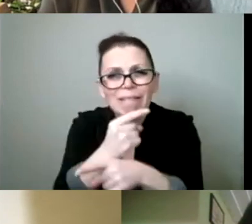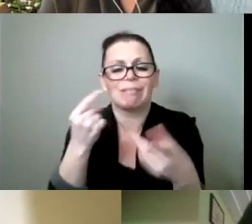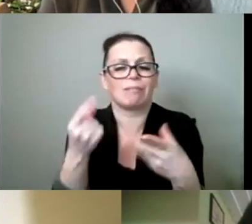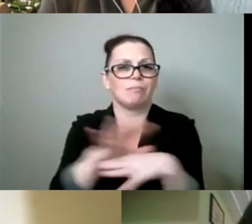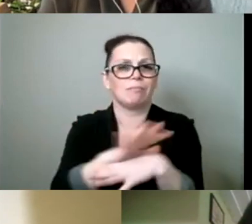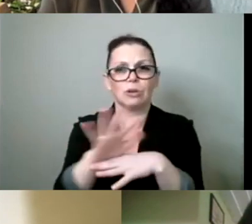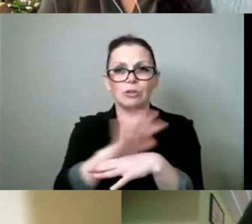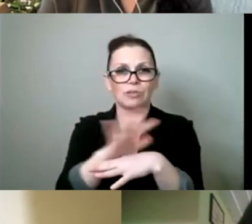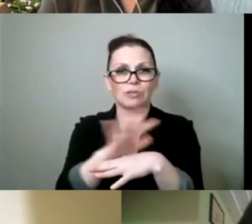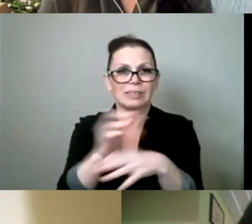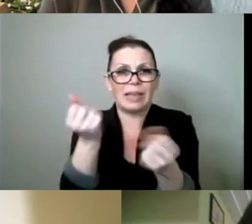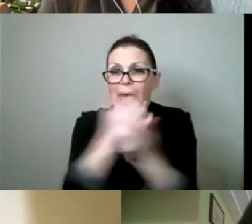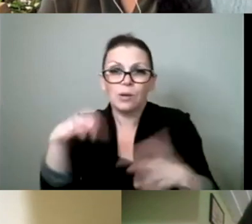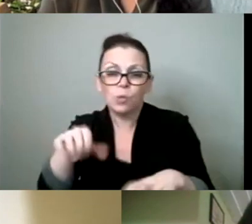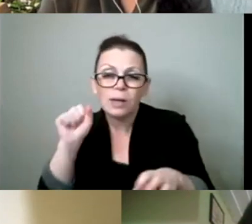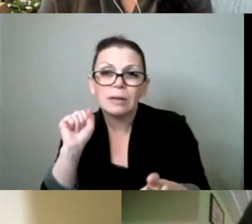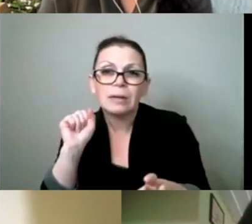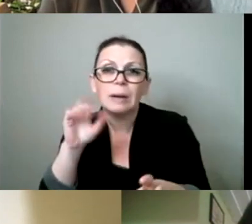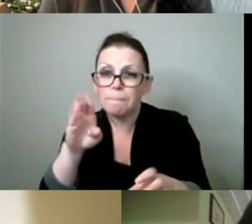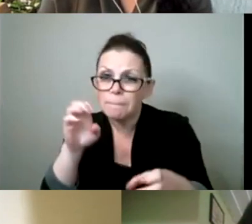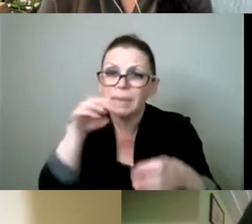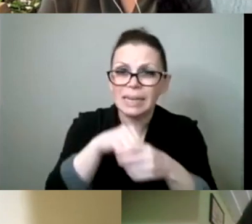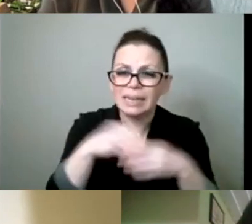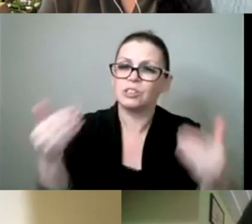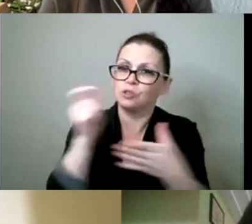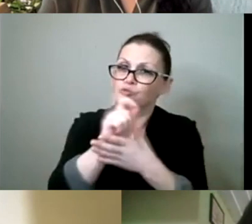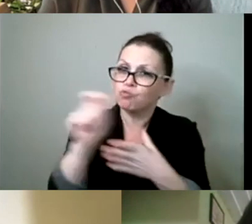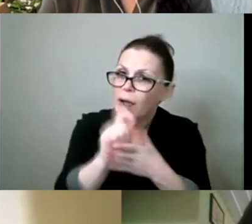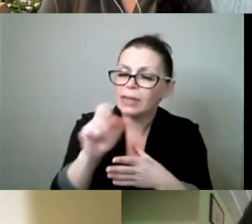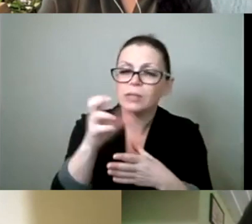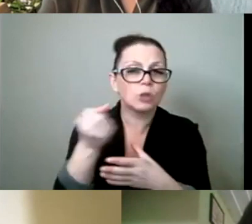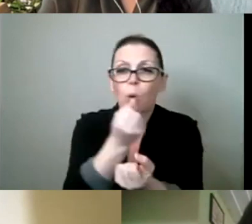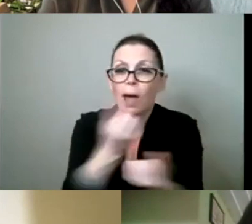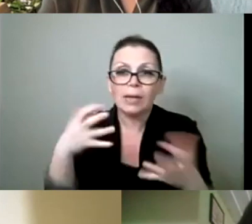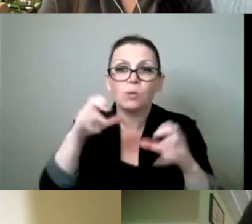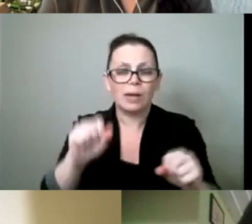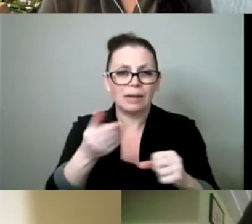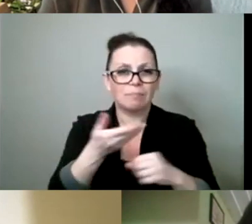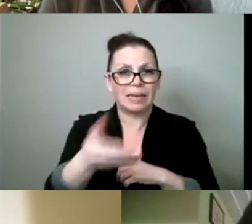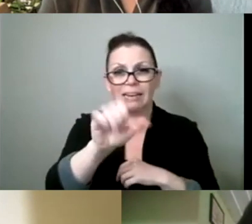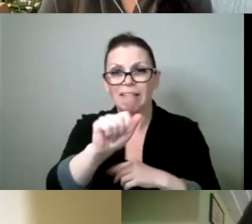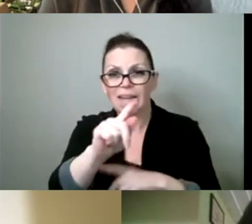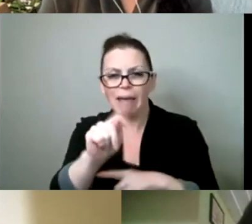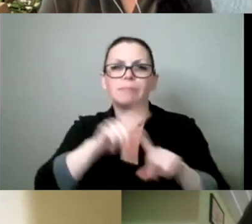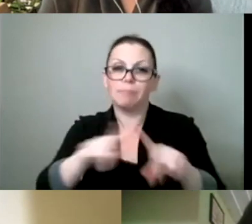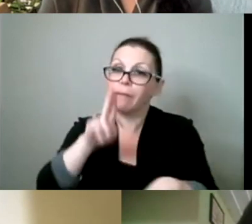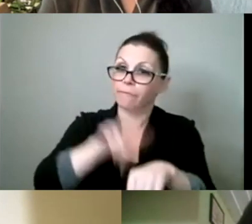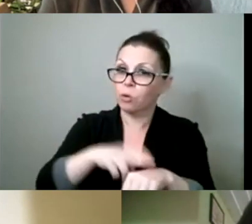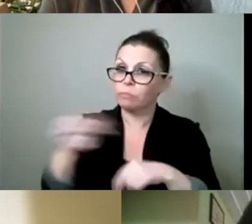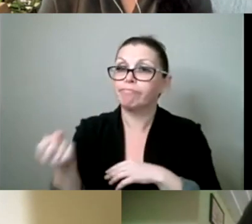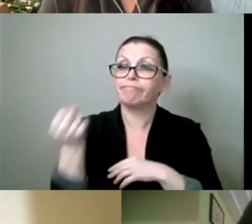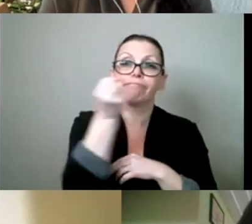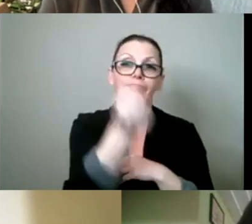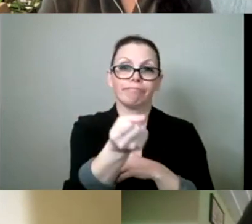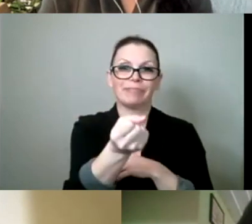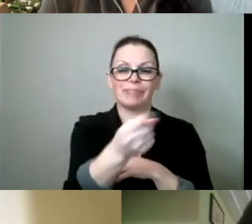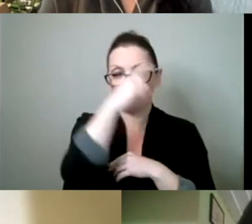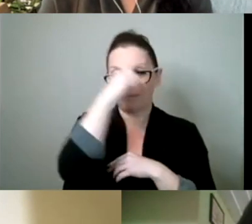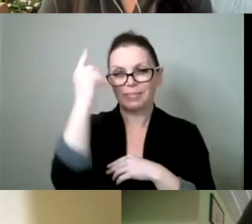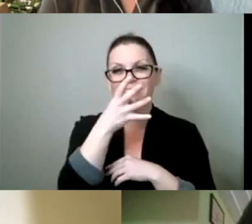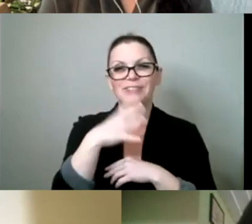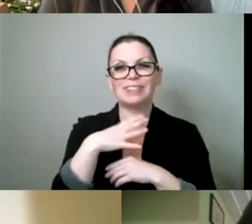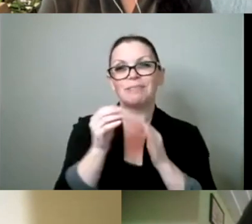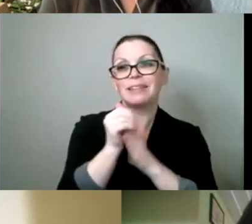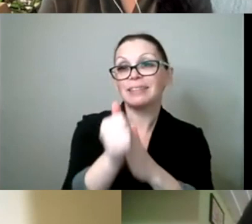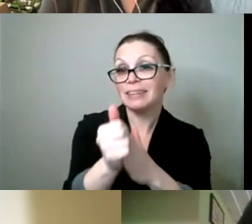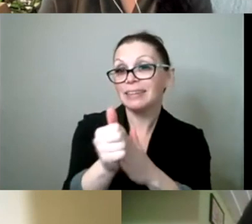anybody can be in that movie. Just write it so that anybody can be in it. But of course, I'm going to put a Black female lead in it. But I